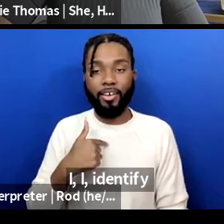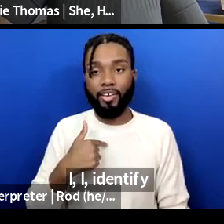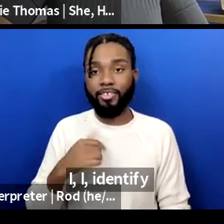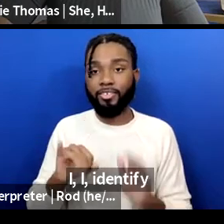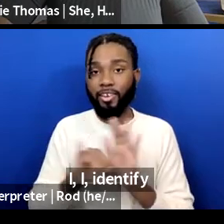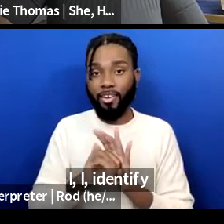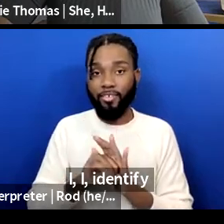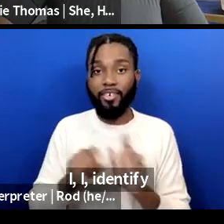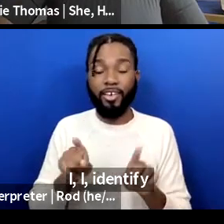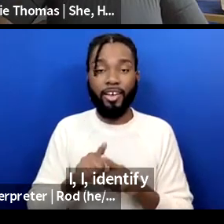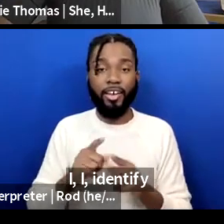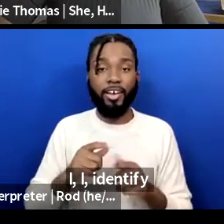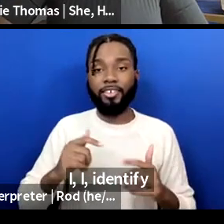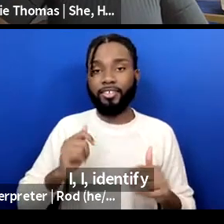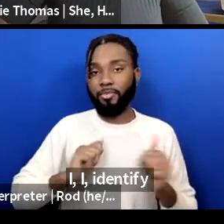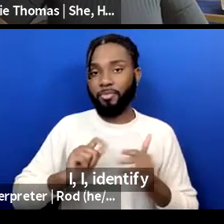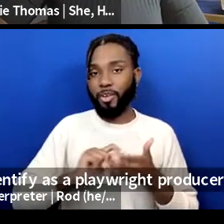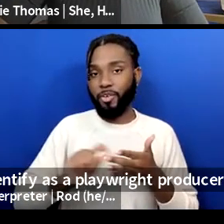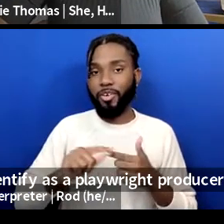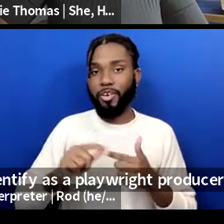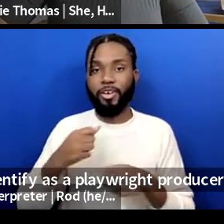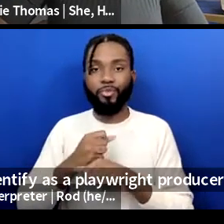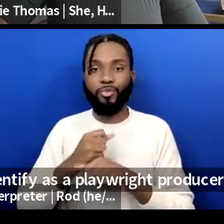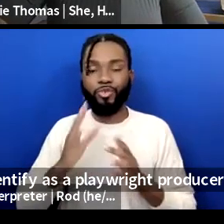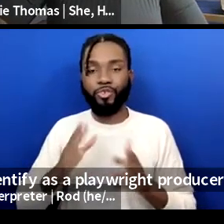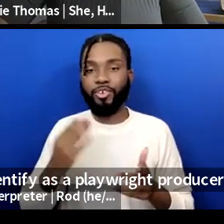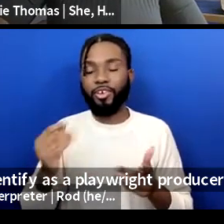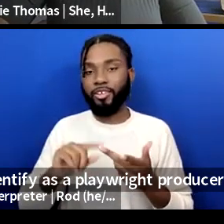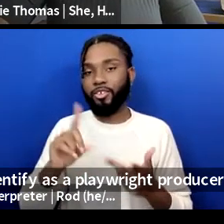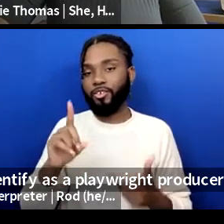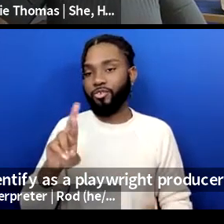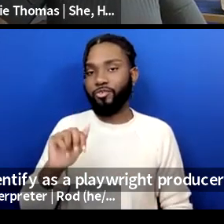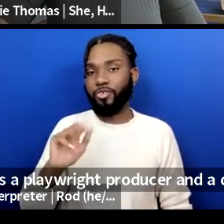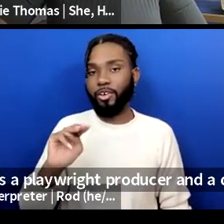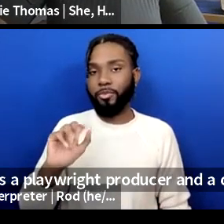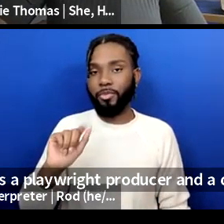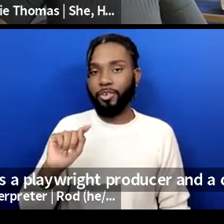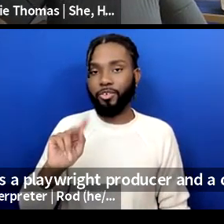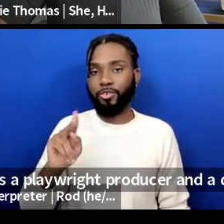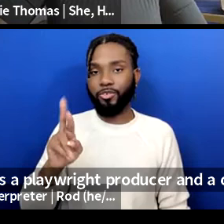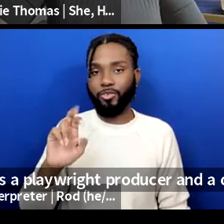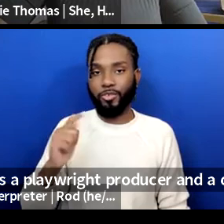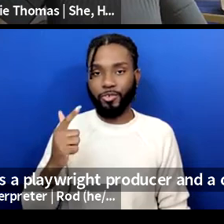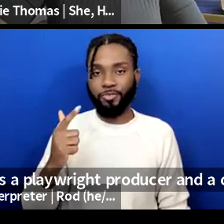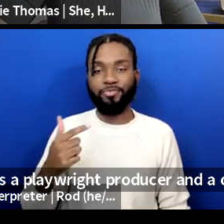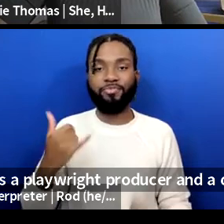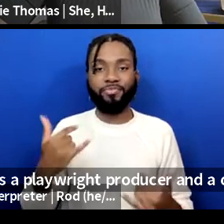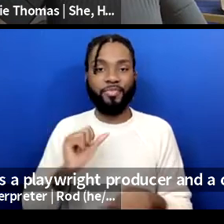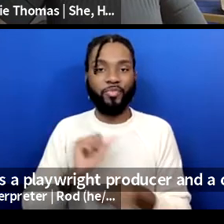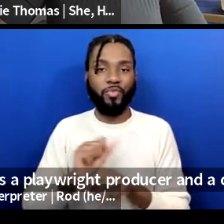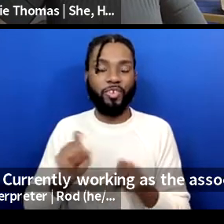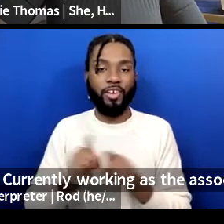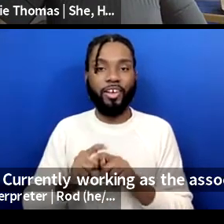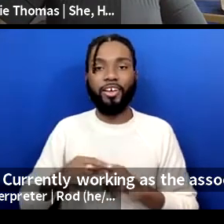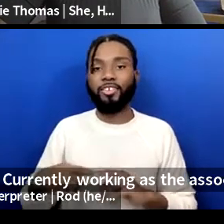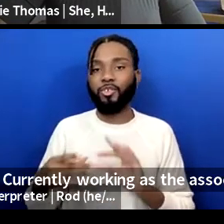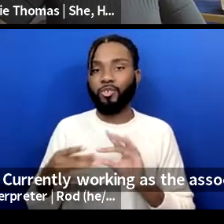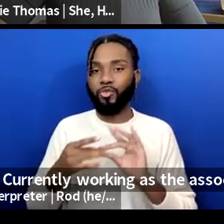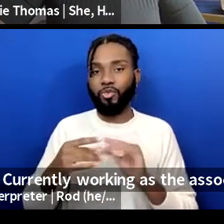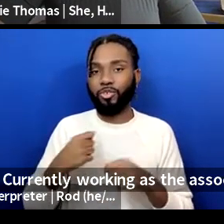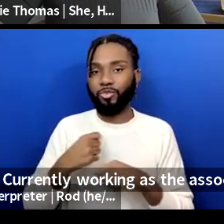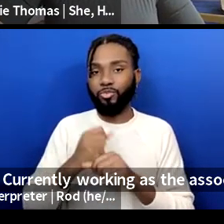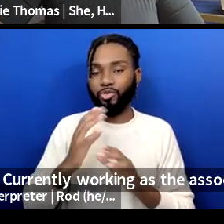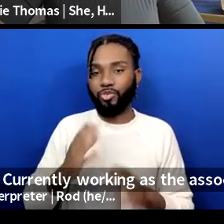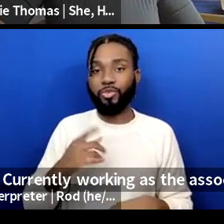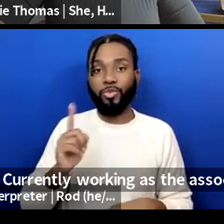identify as a playwright, producer, and a dramaturg. And I'm currently working as the associate producer at